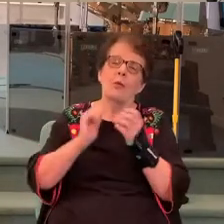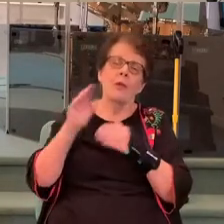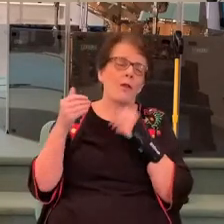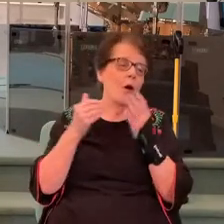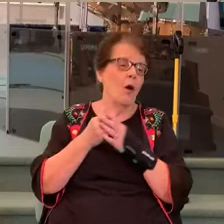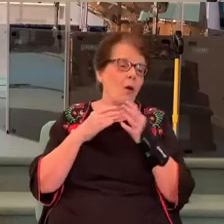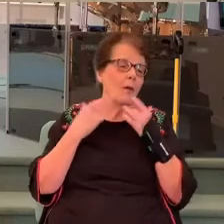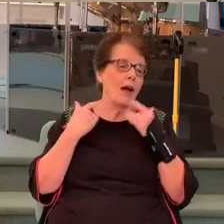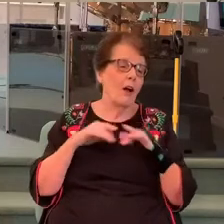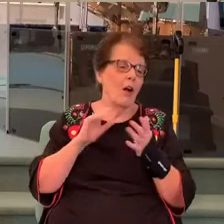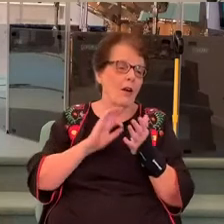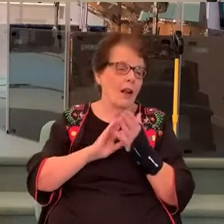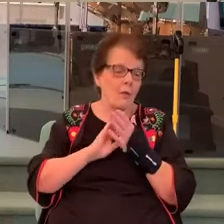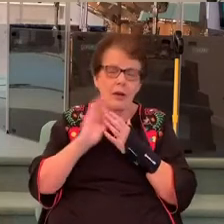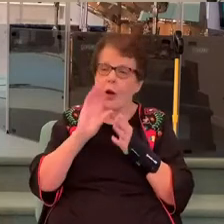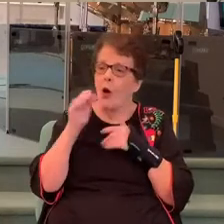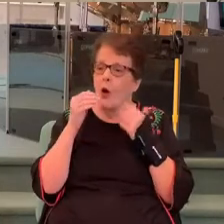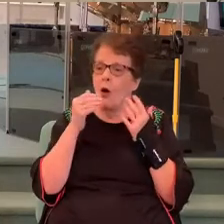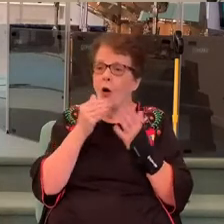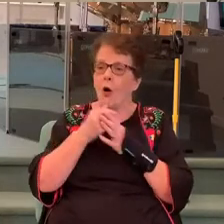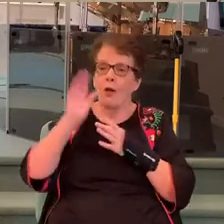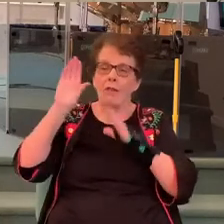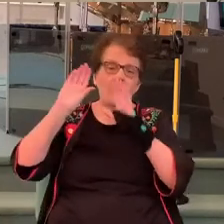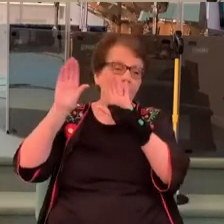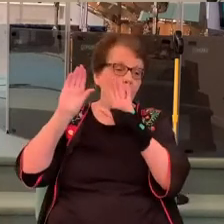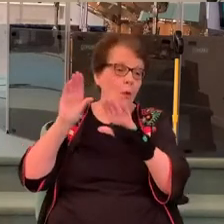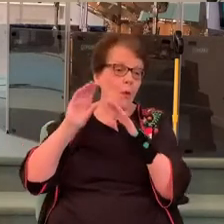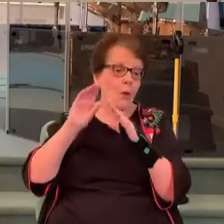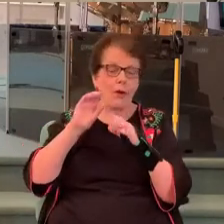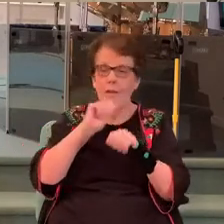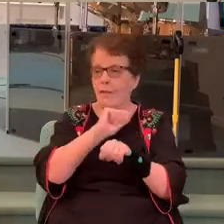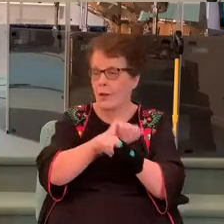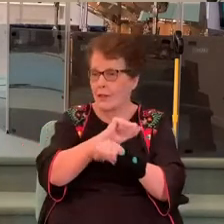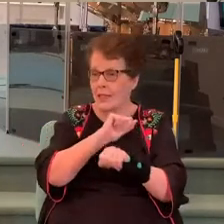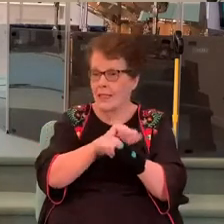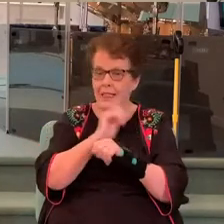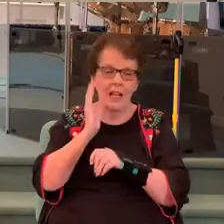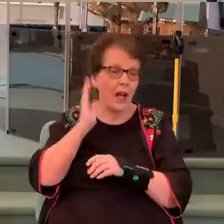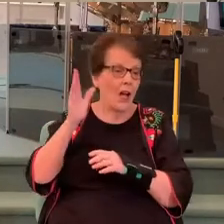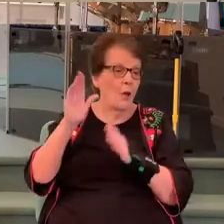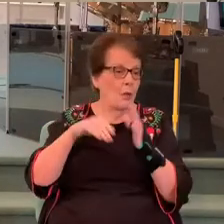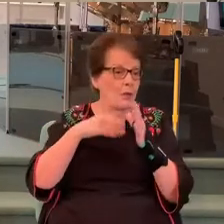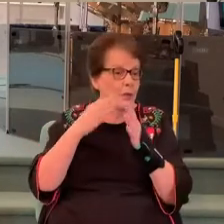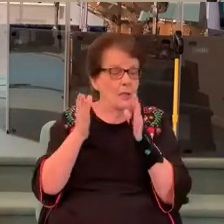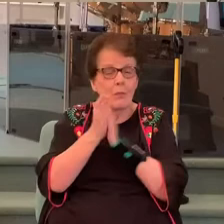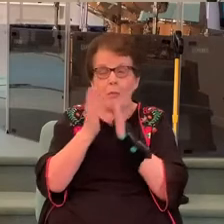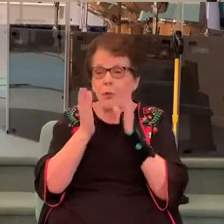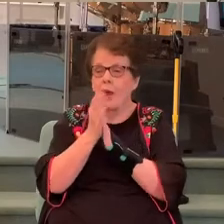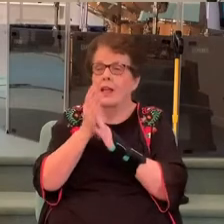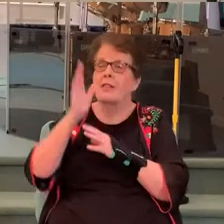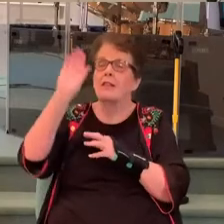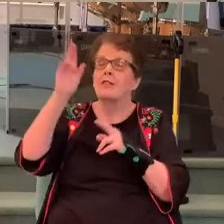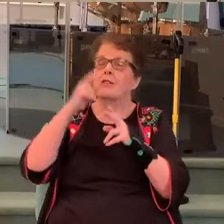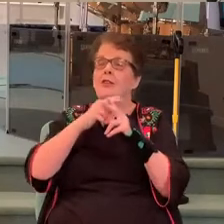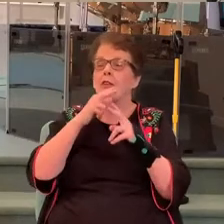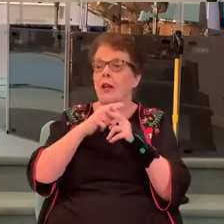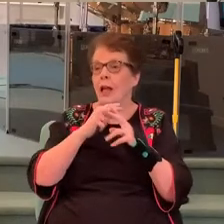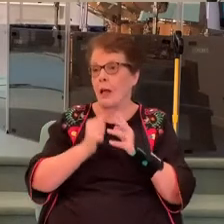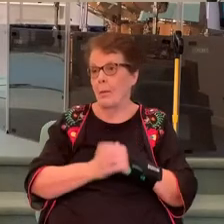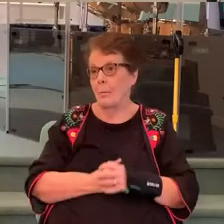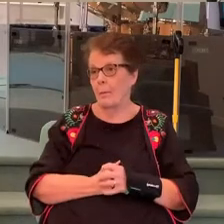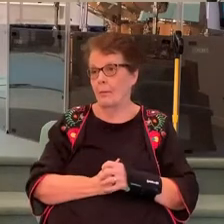of your wonderful deeds. I will be glad and exult in you. I will sing praise to your name, O Most High."